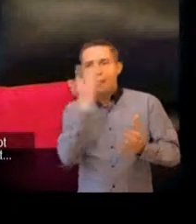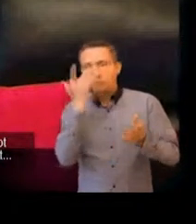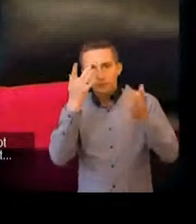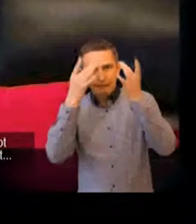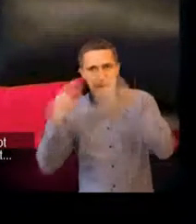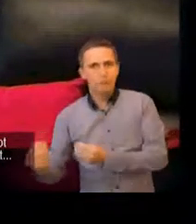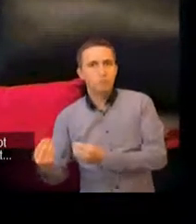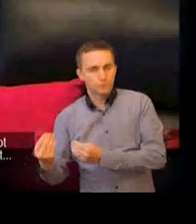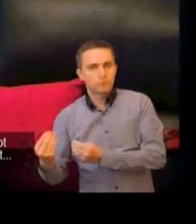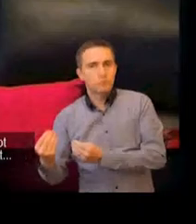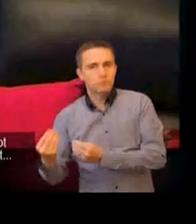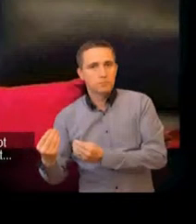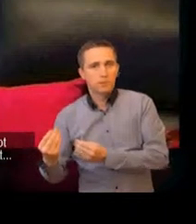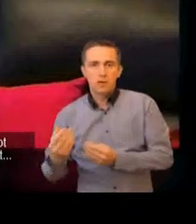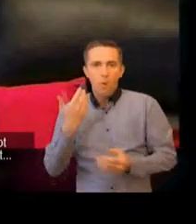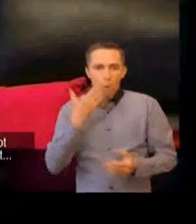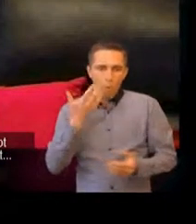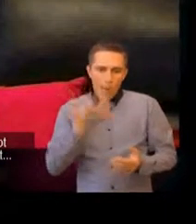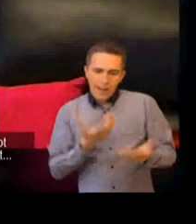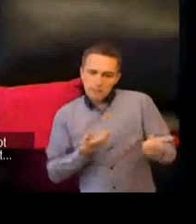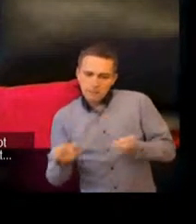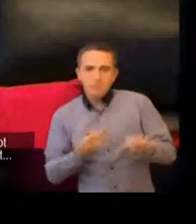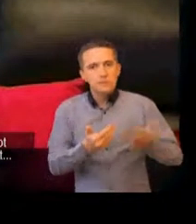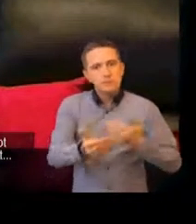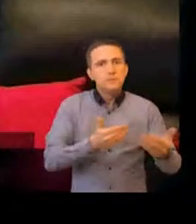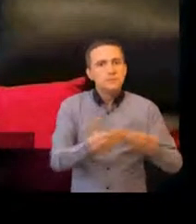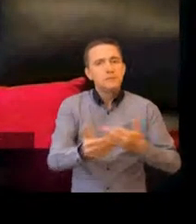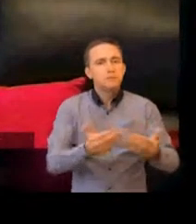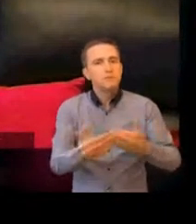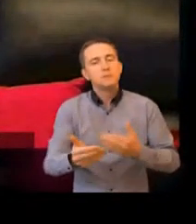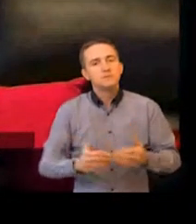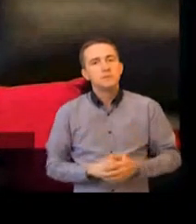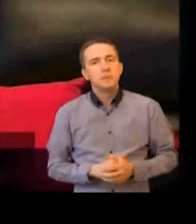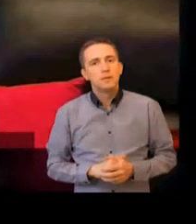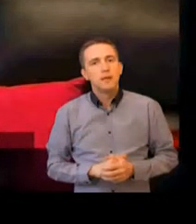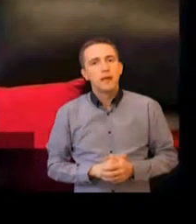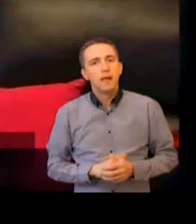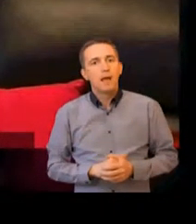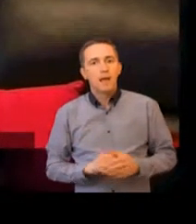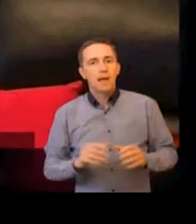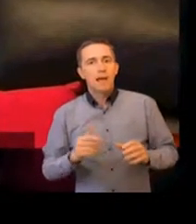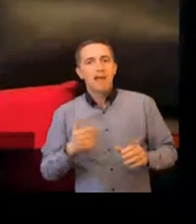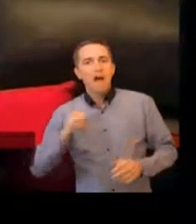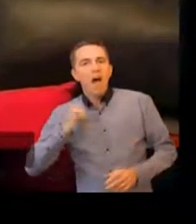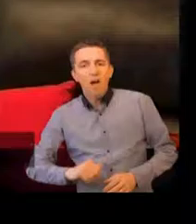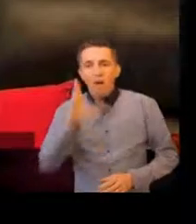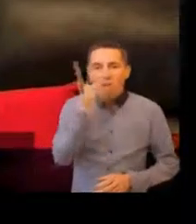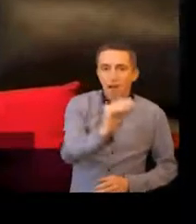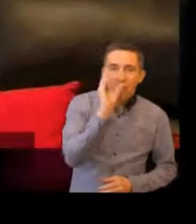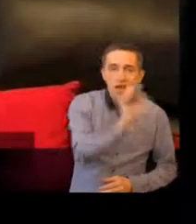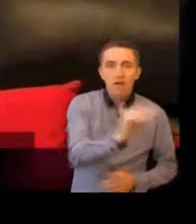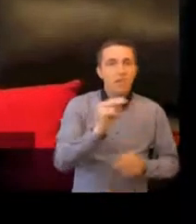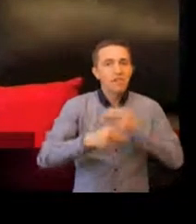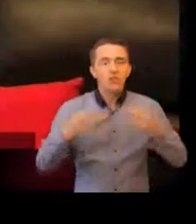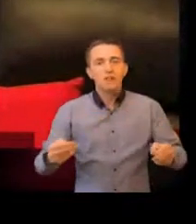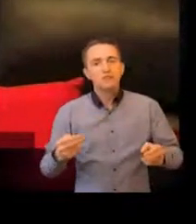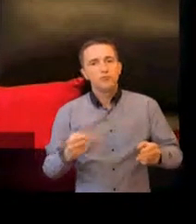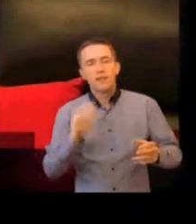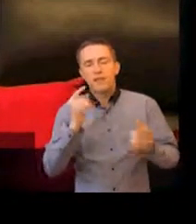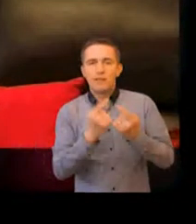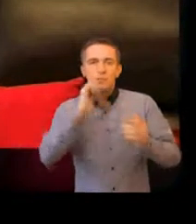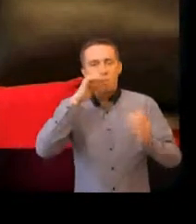course, she wears contact lenses, so her contacts are out. She's got a facet glasses on. If she's had sore